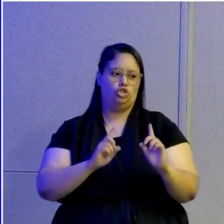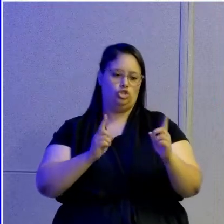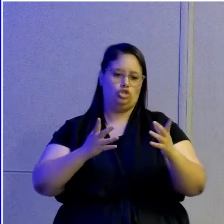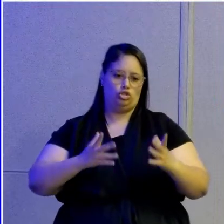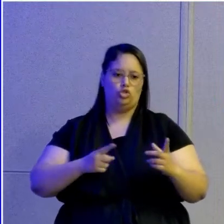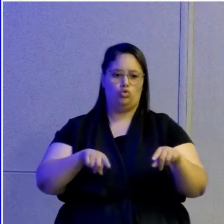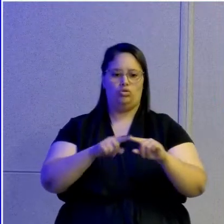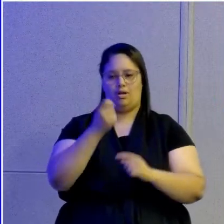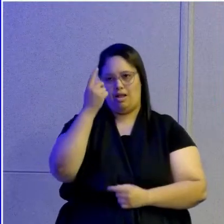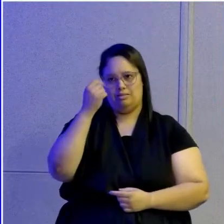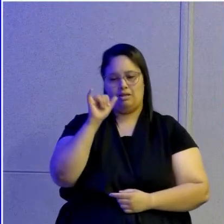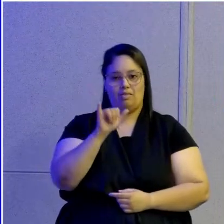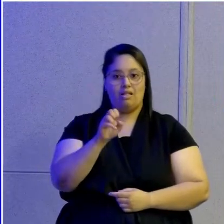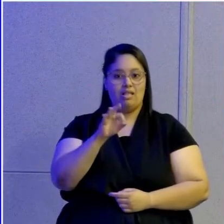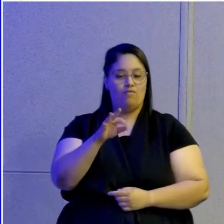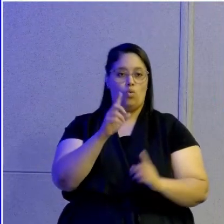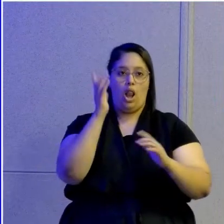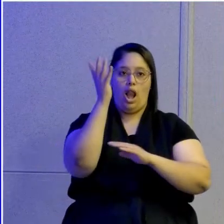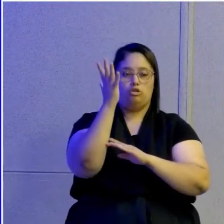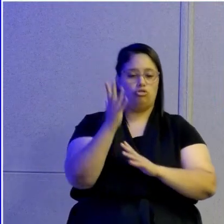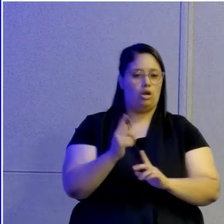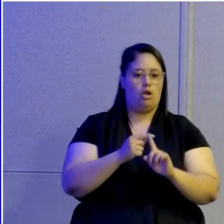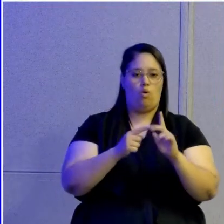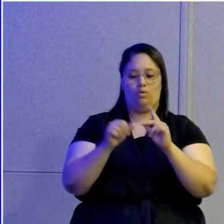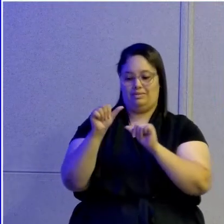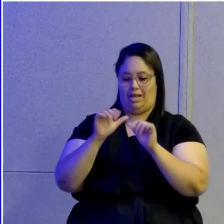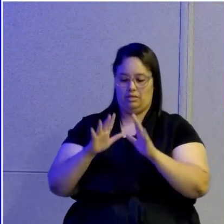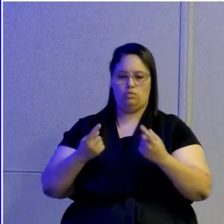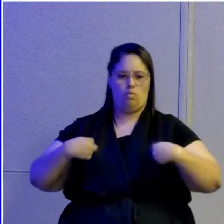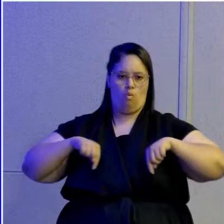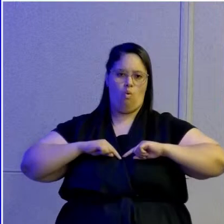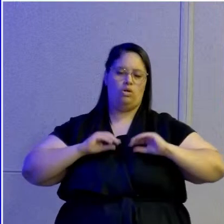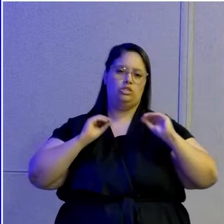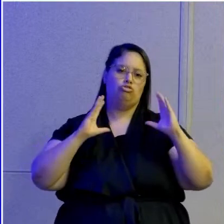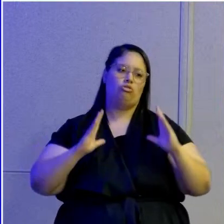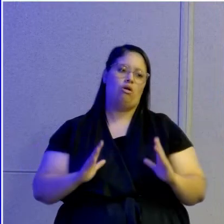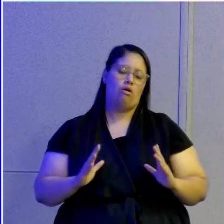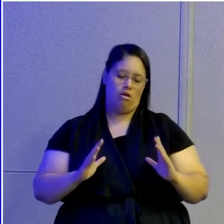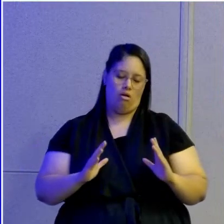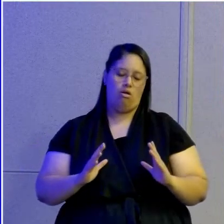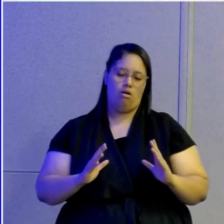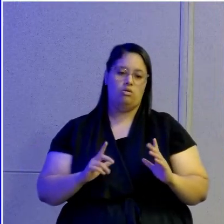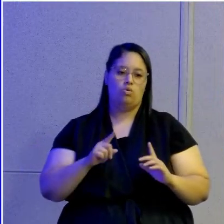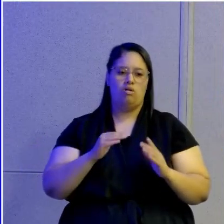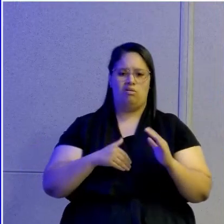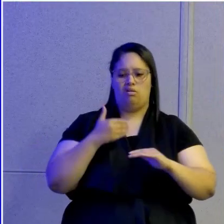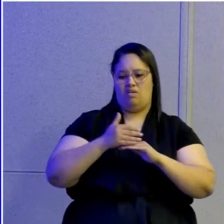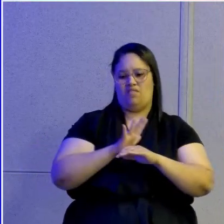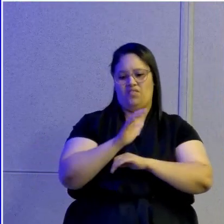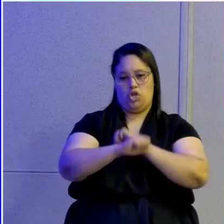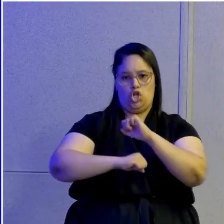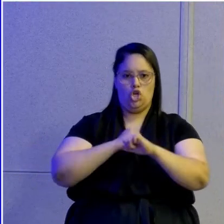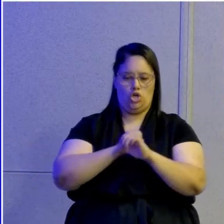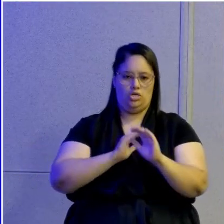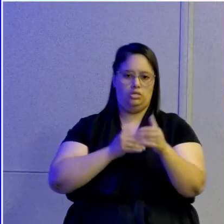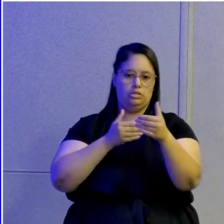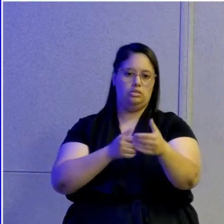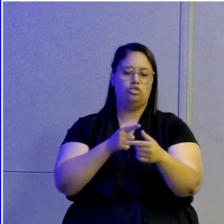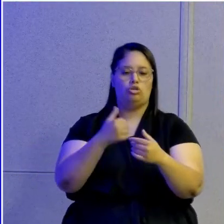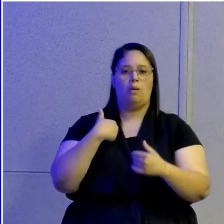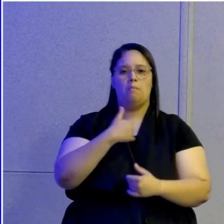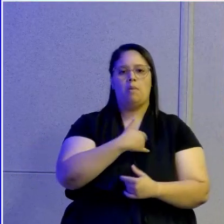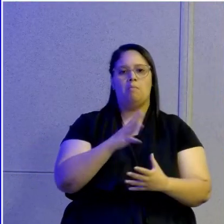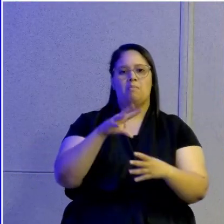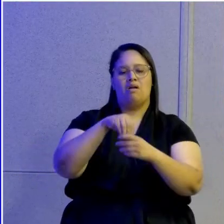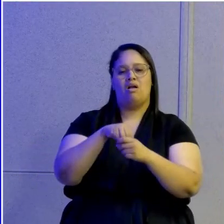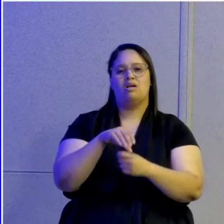all understands that, whether you're a lecturer or a scientist, we're all teachers. And that was for more than 15 years. She was a member